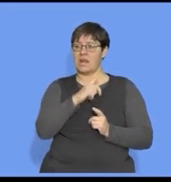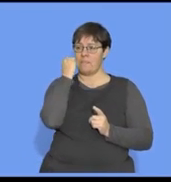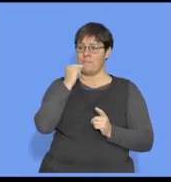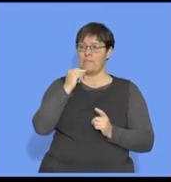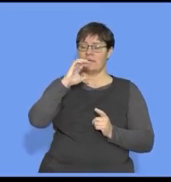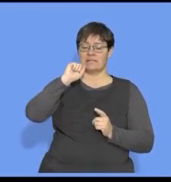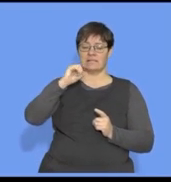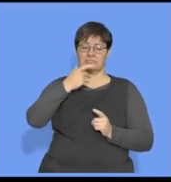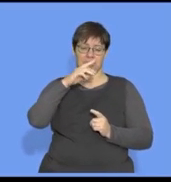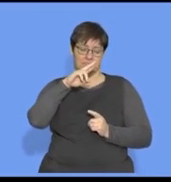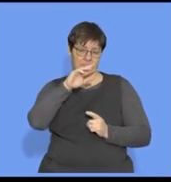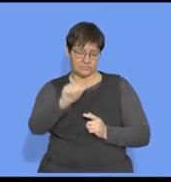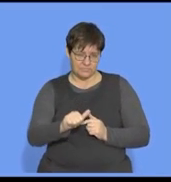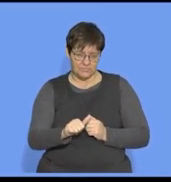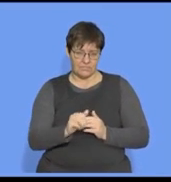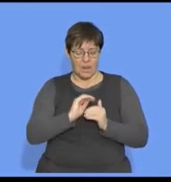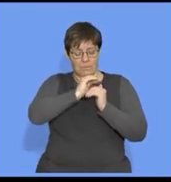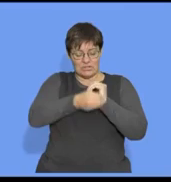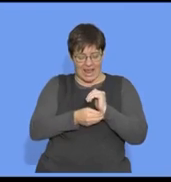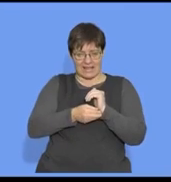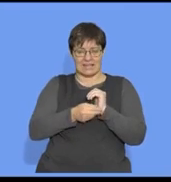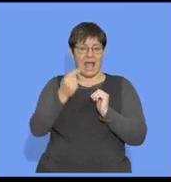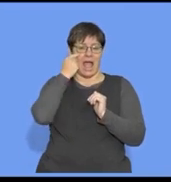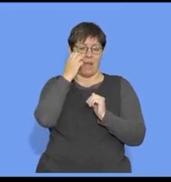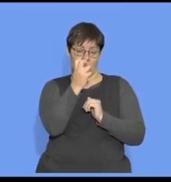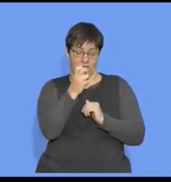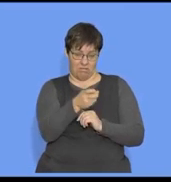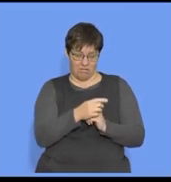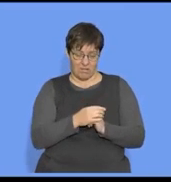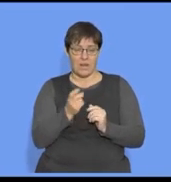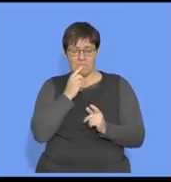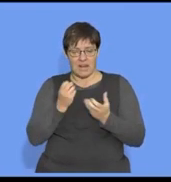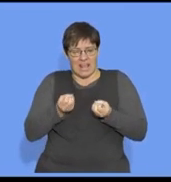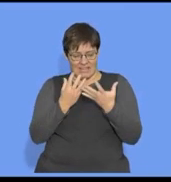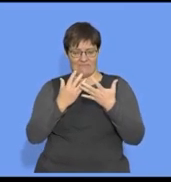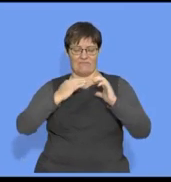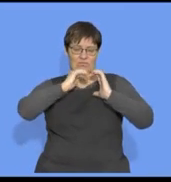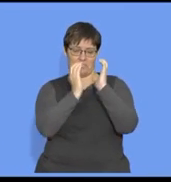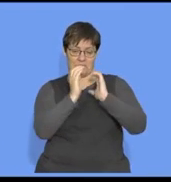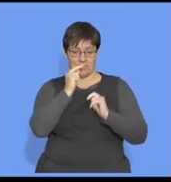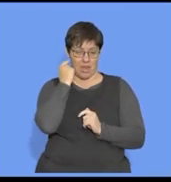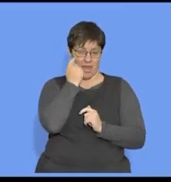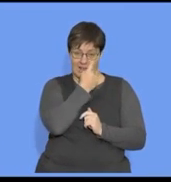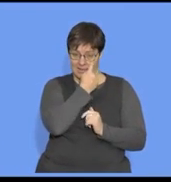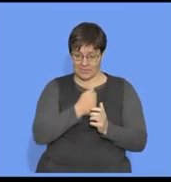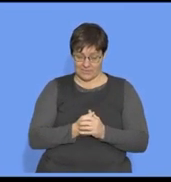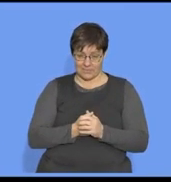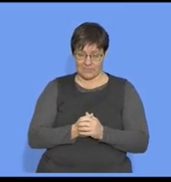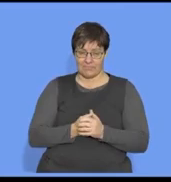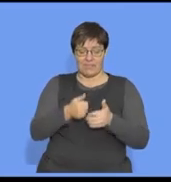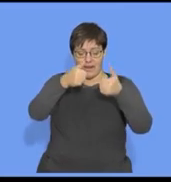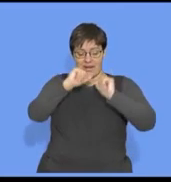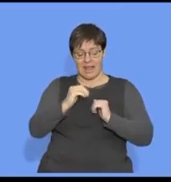sclera, that protects the eyeball and gives the shape. The